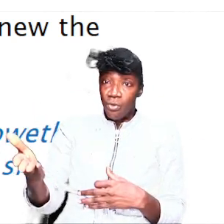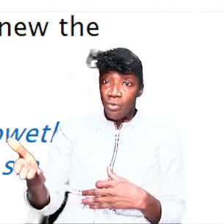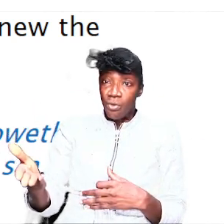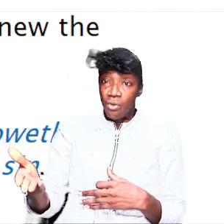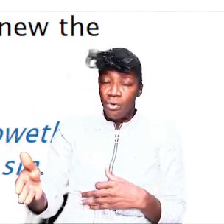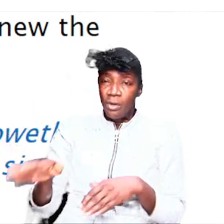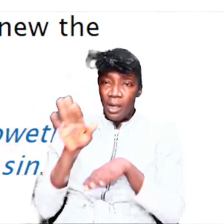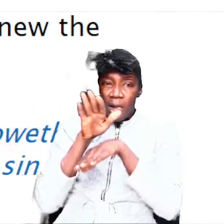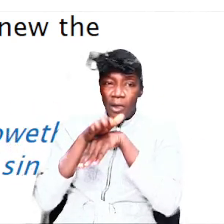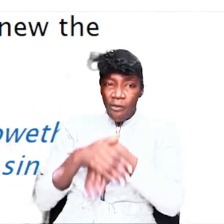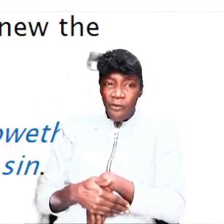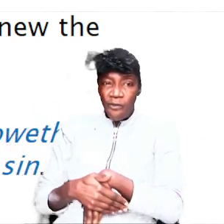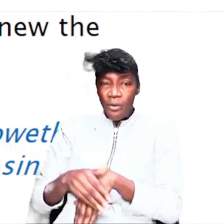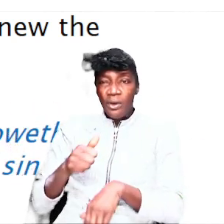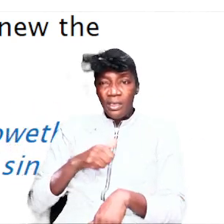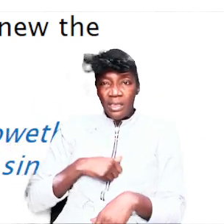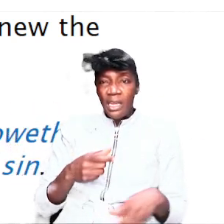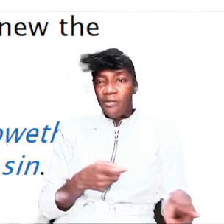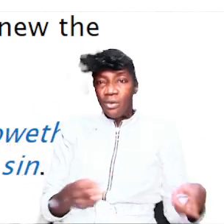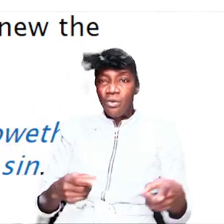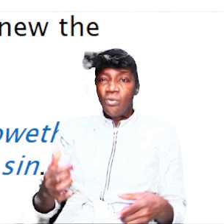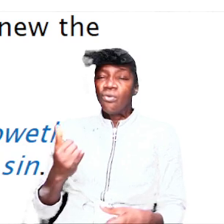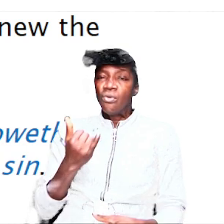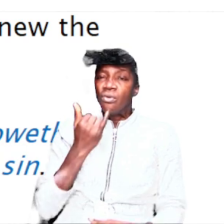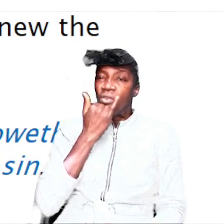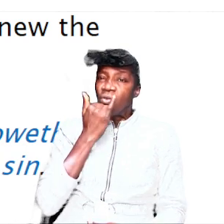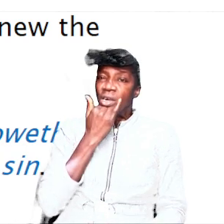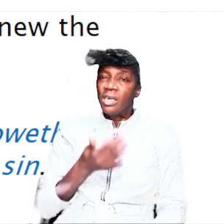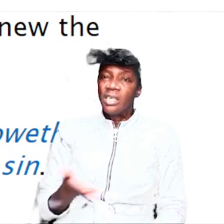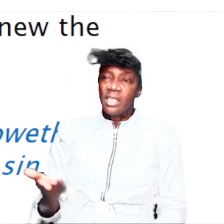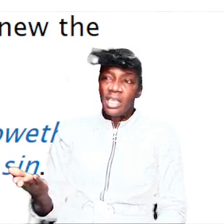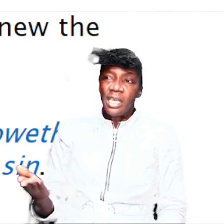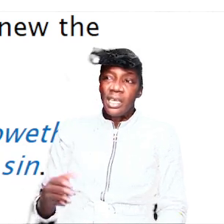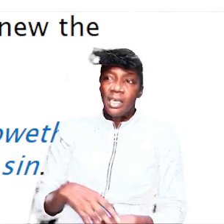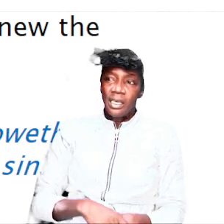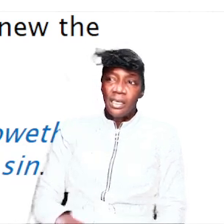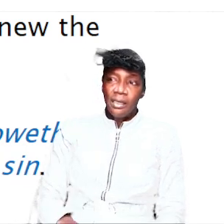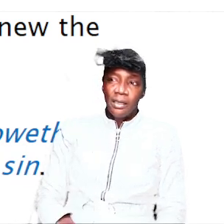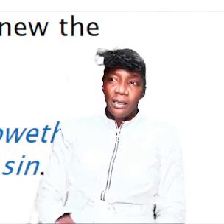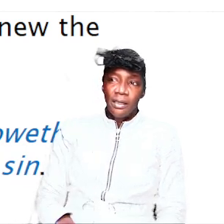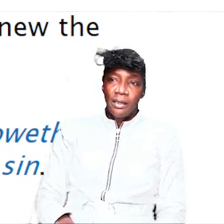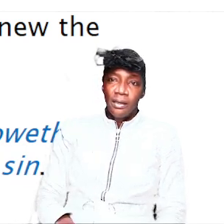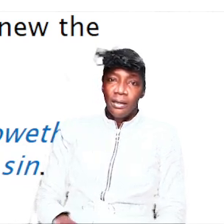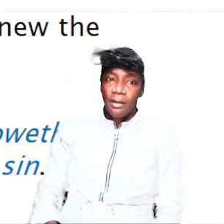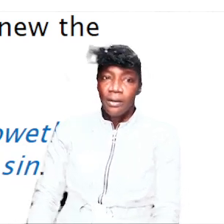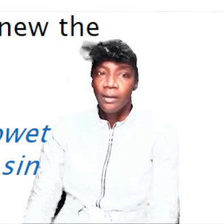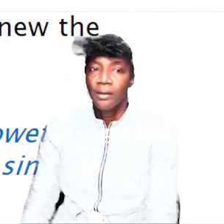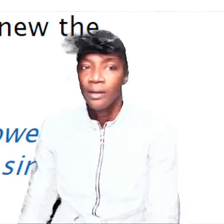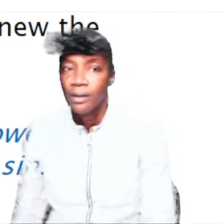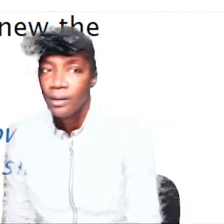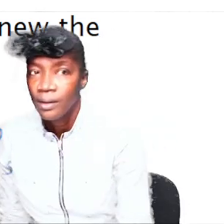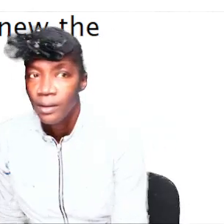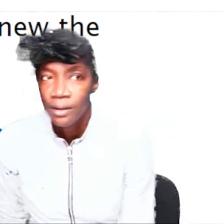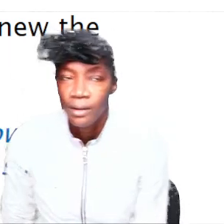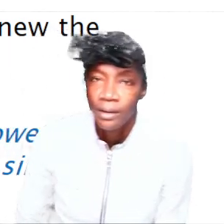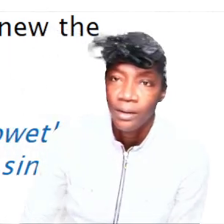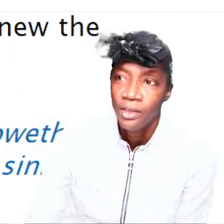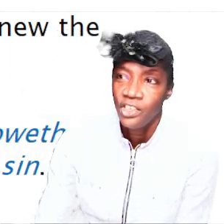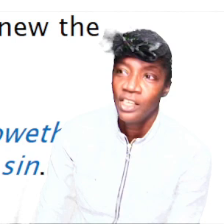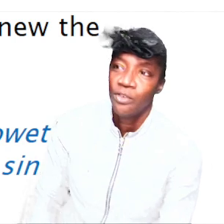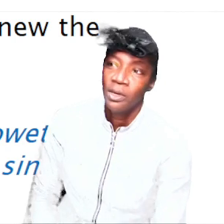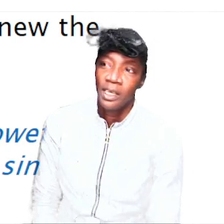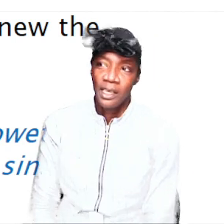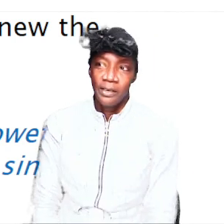force myself to do the wrong thing. He forced himself to offer the burnt offering and the peace offering. The